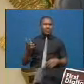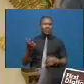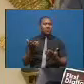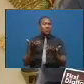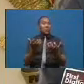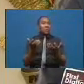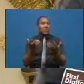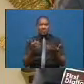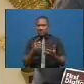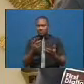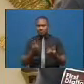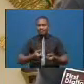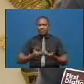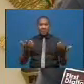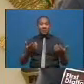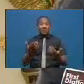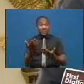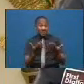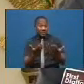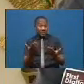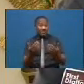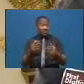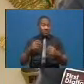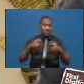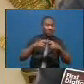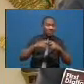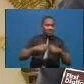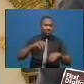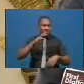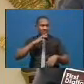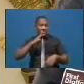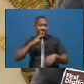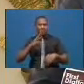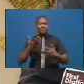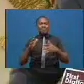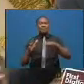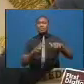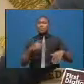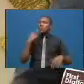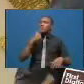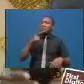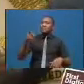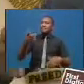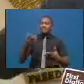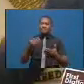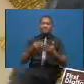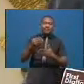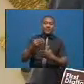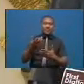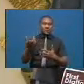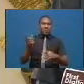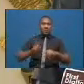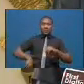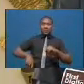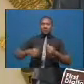that, yes, the services are available. And then we now move to the next stage of who and who can afford and who cannot